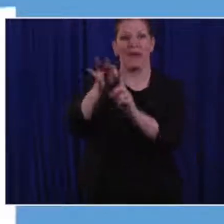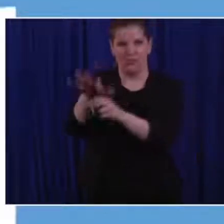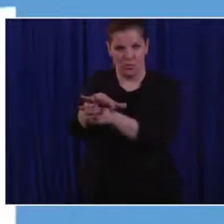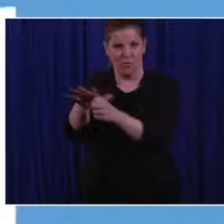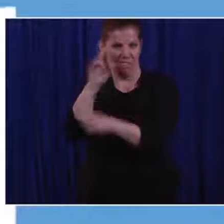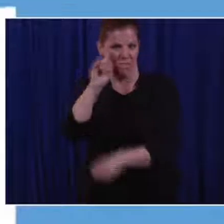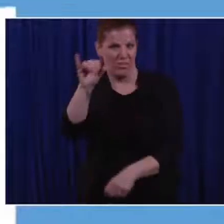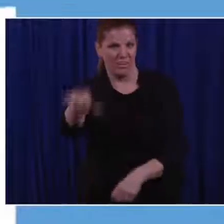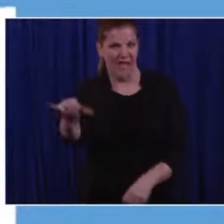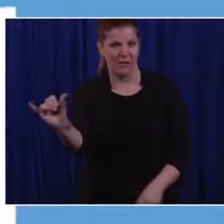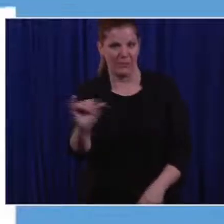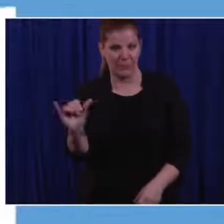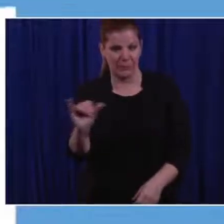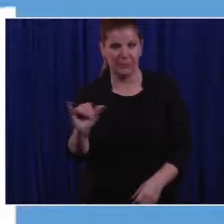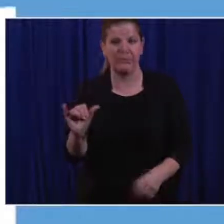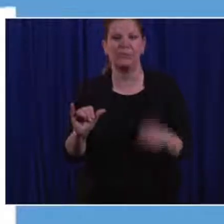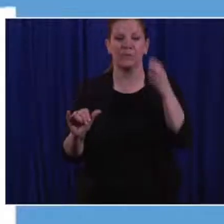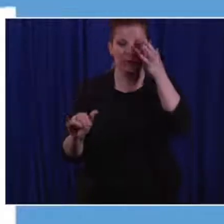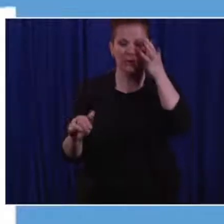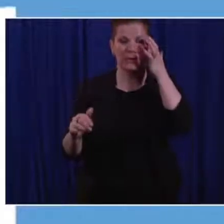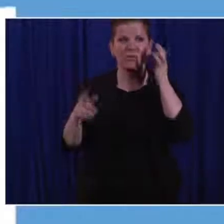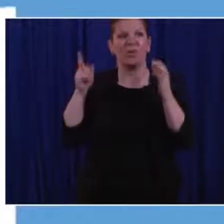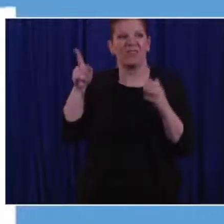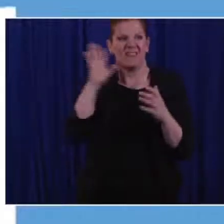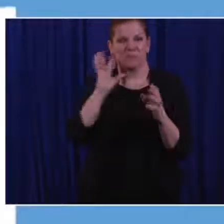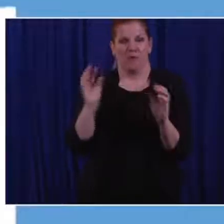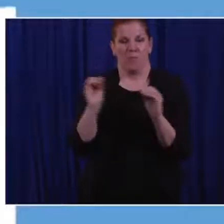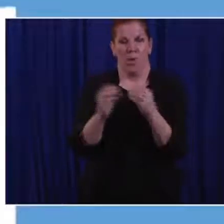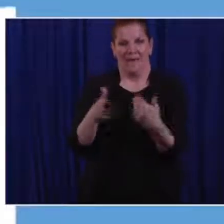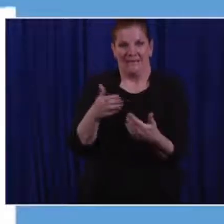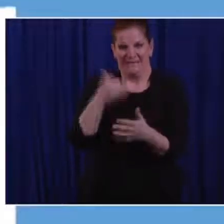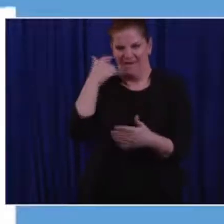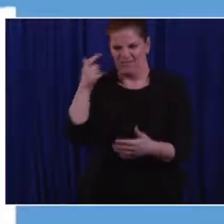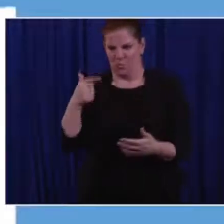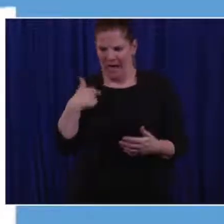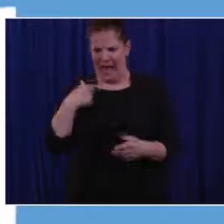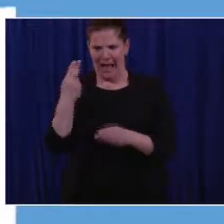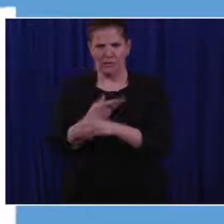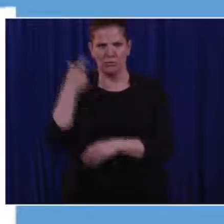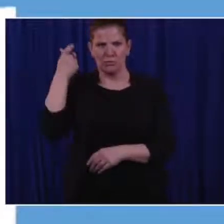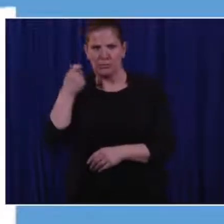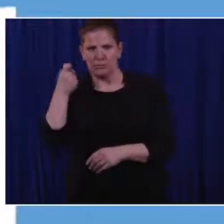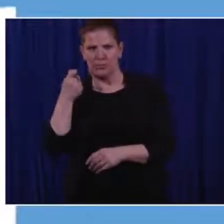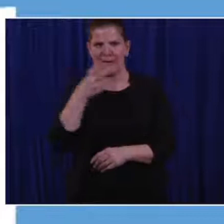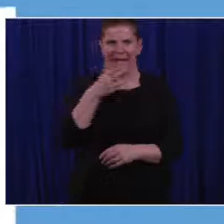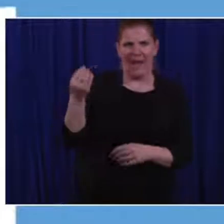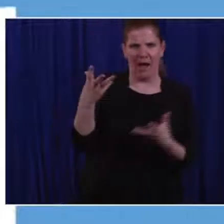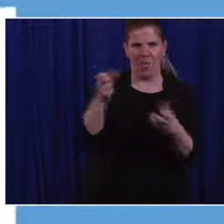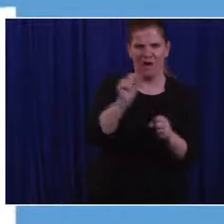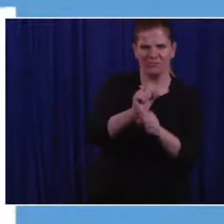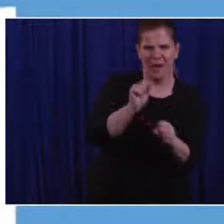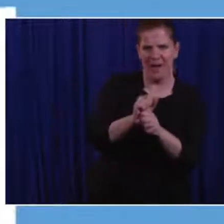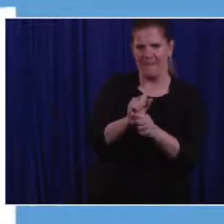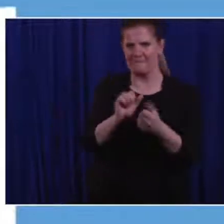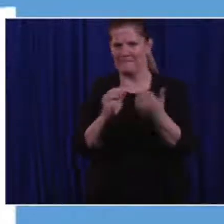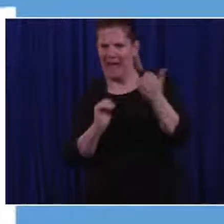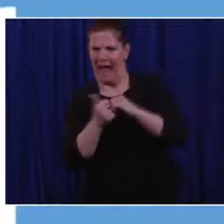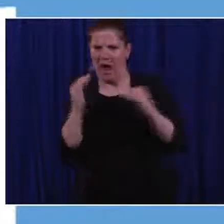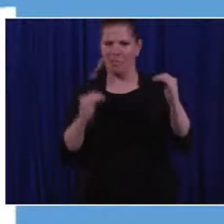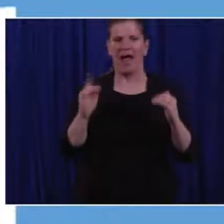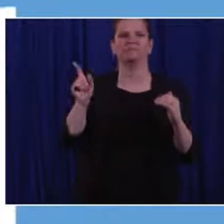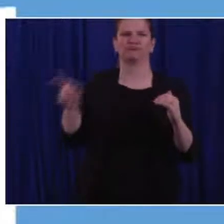unemployment assistance and this will make it easier for you to use this site to meet your reemployment goals and activities.